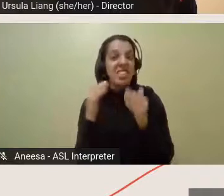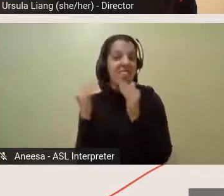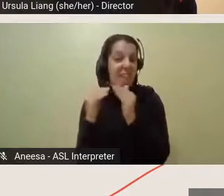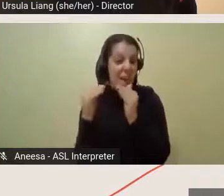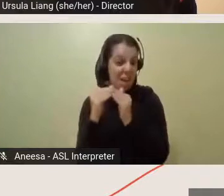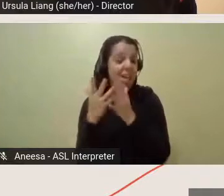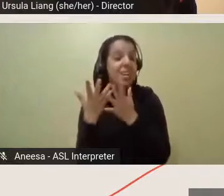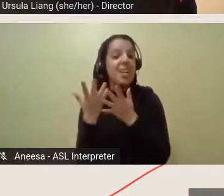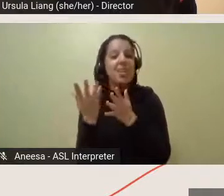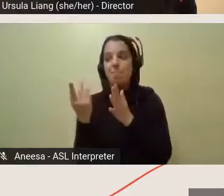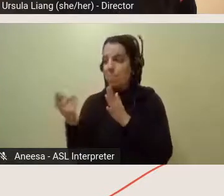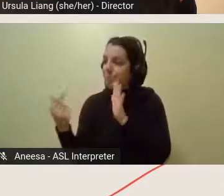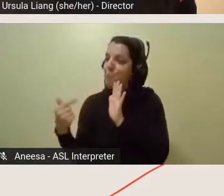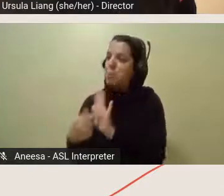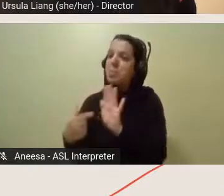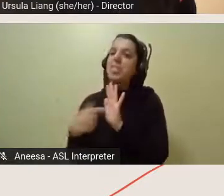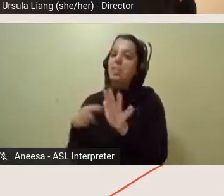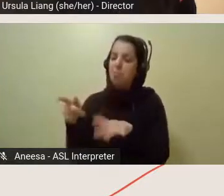were, representative.